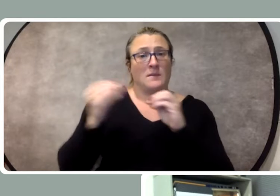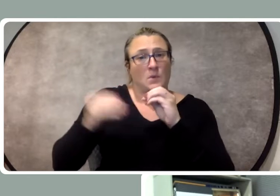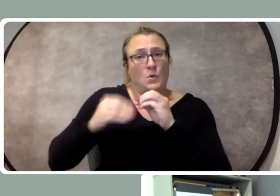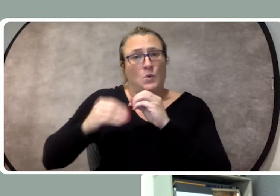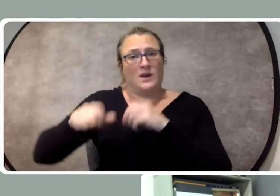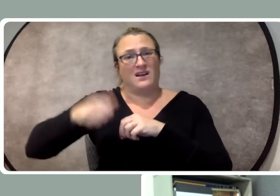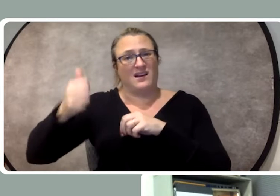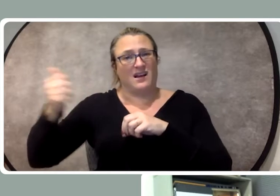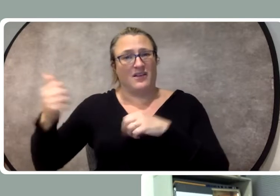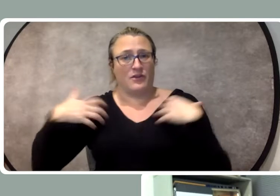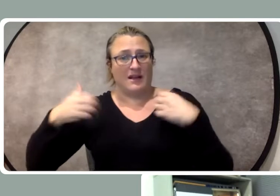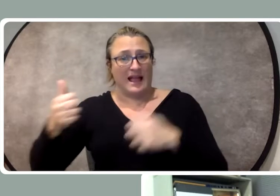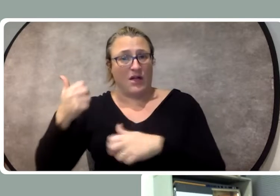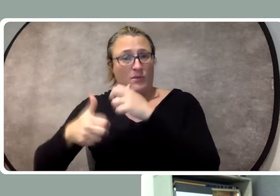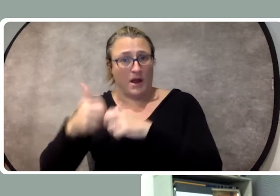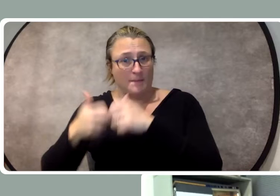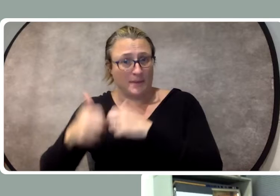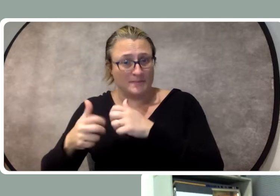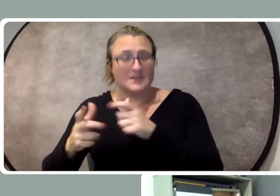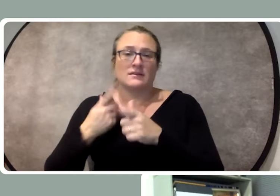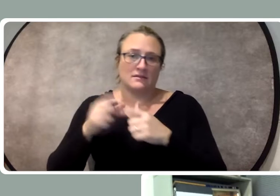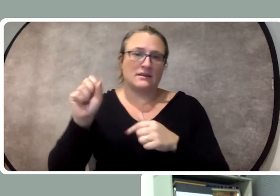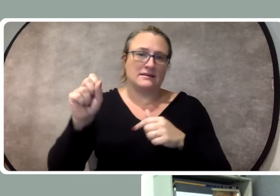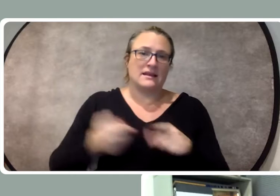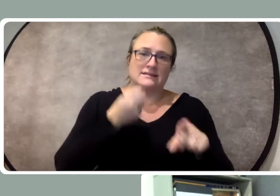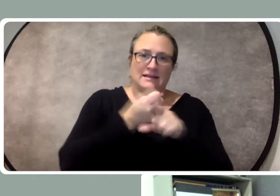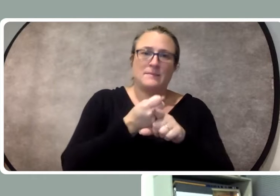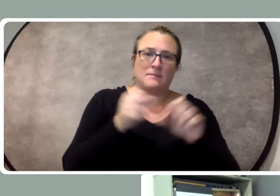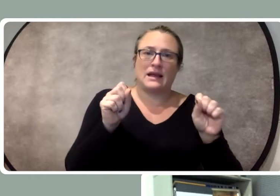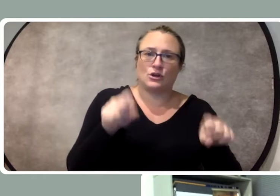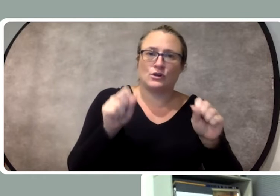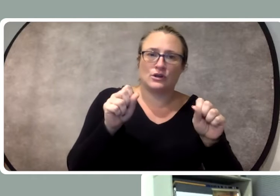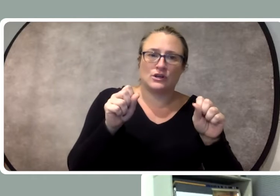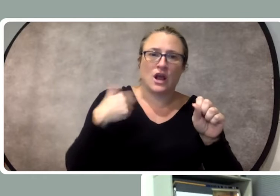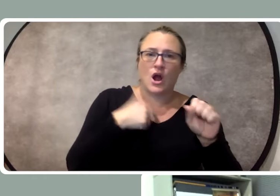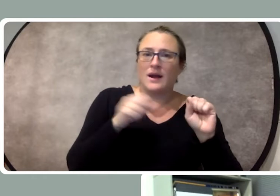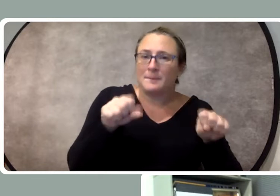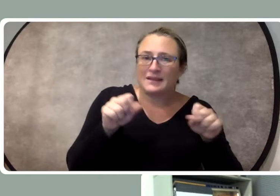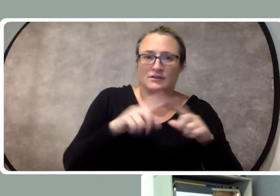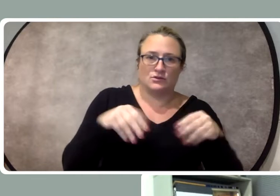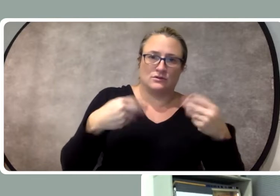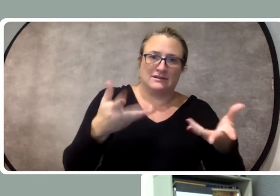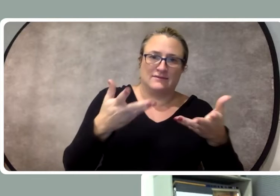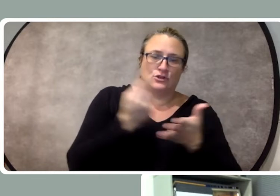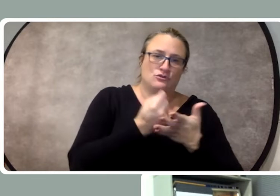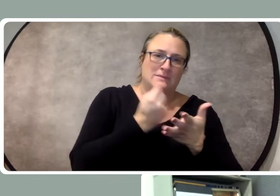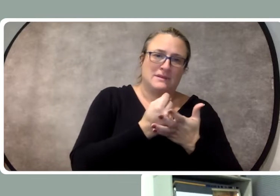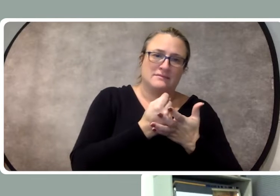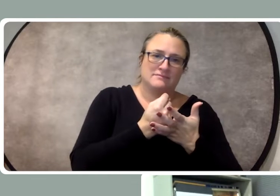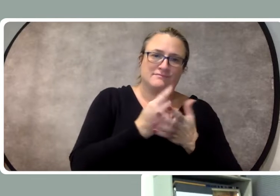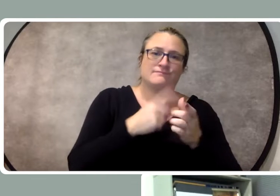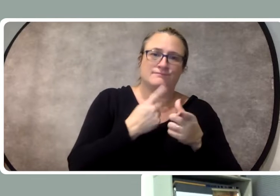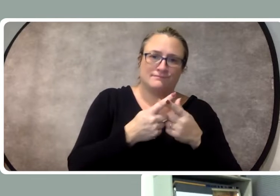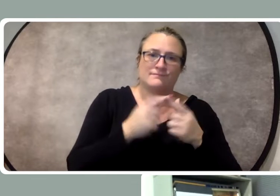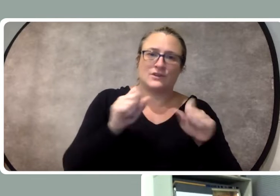intervening medical problems, then that certainly could impact how we're able to deliver treatment and subsequently could impact the